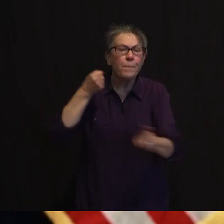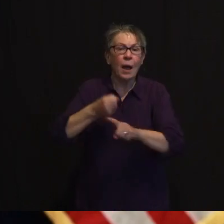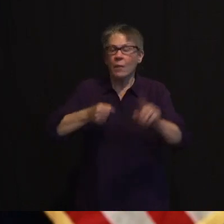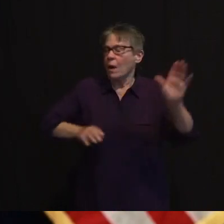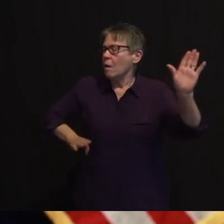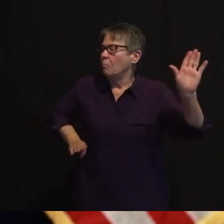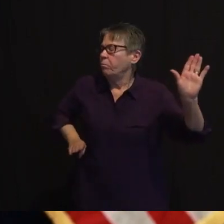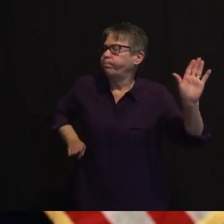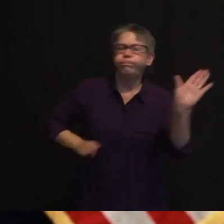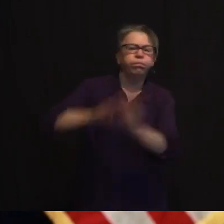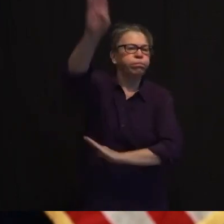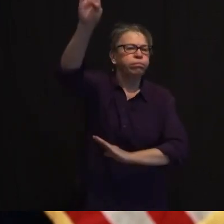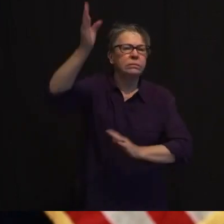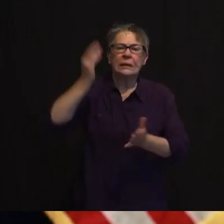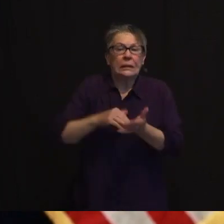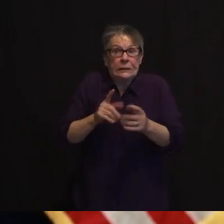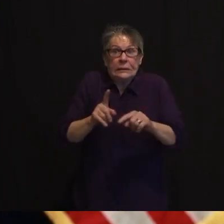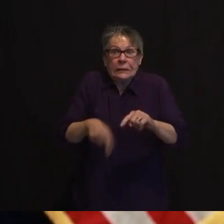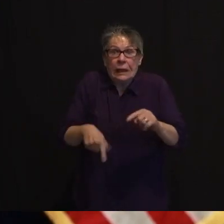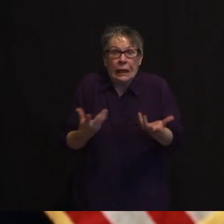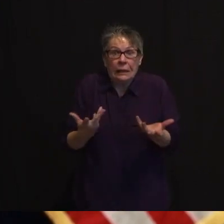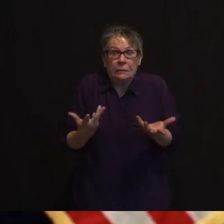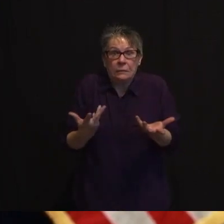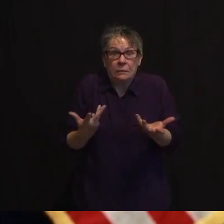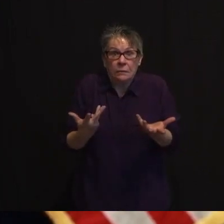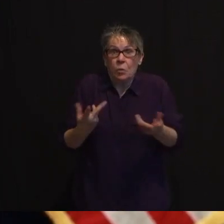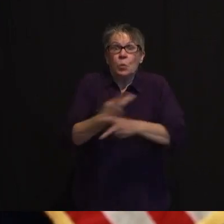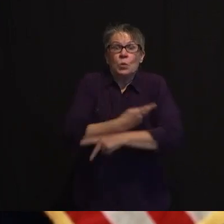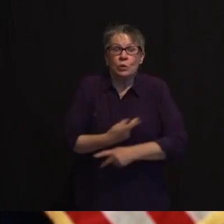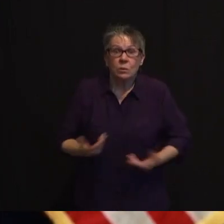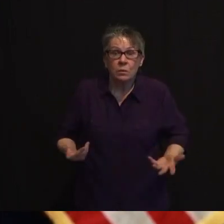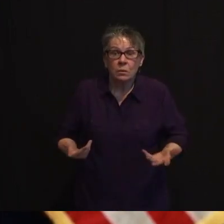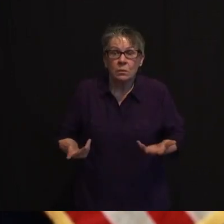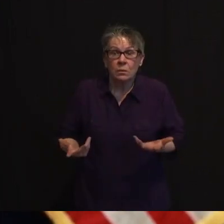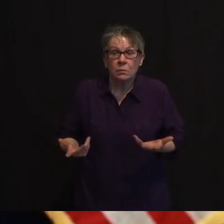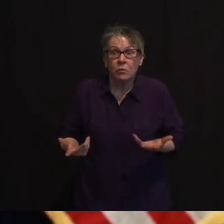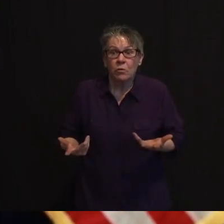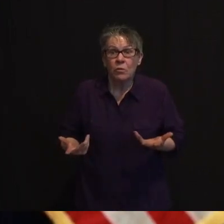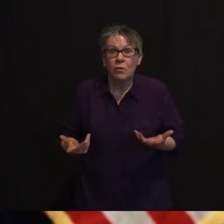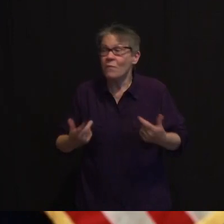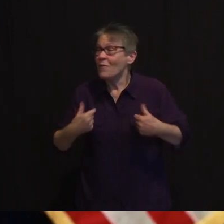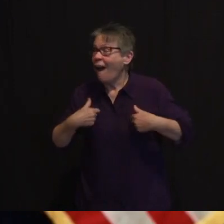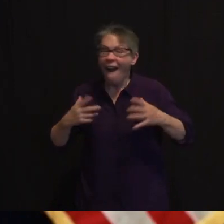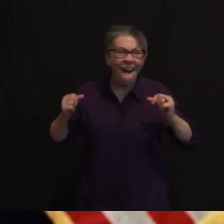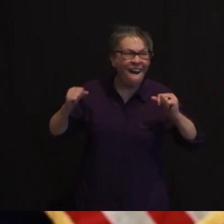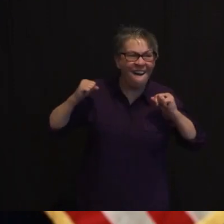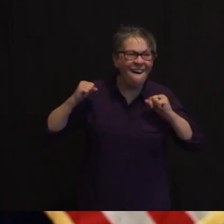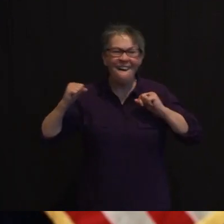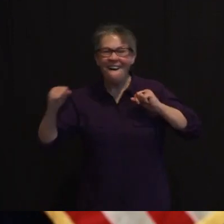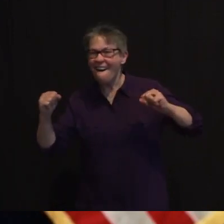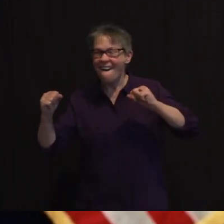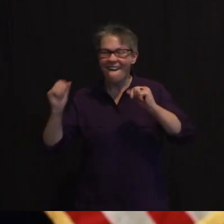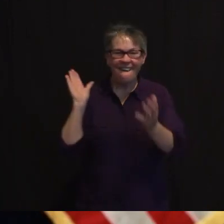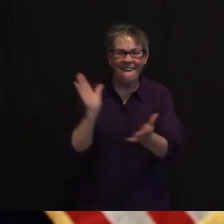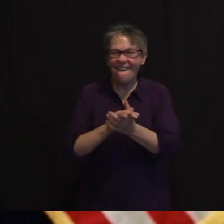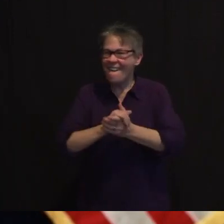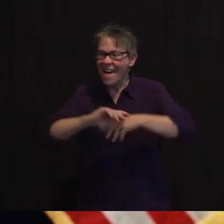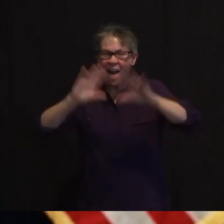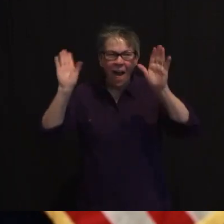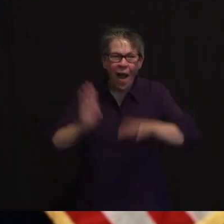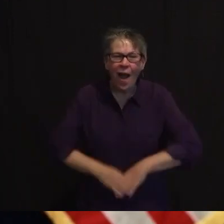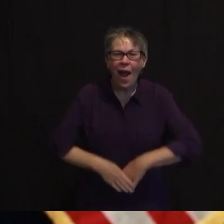with the best of intentions, throw gasoline on the fire and have this come up again in a spike.